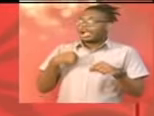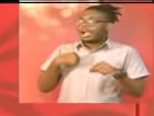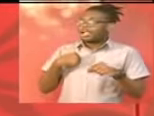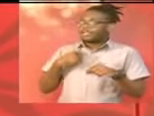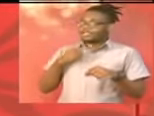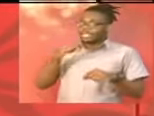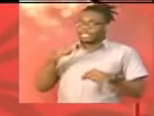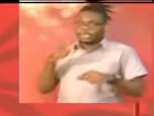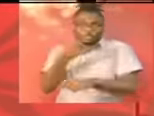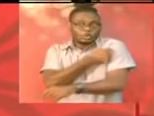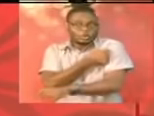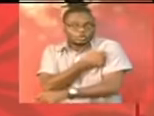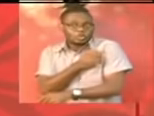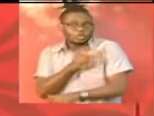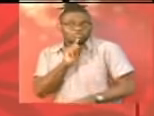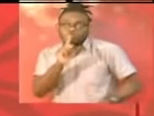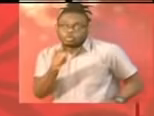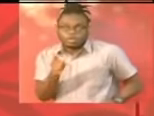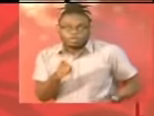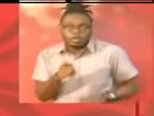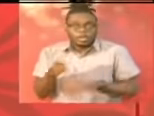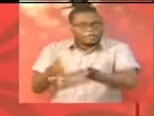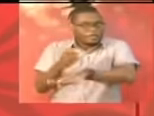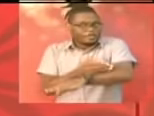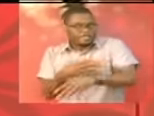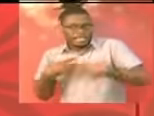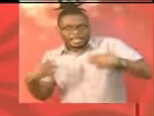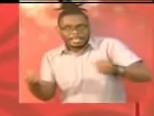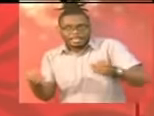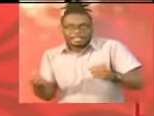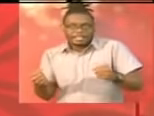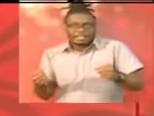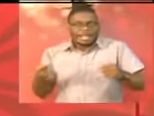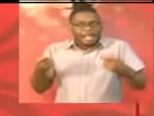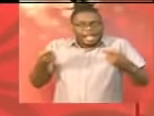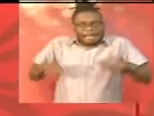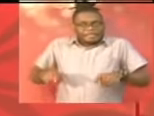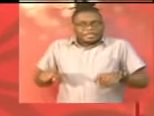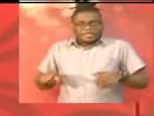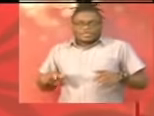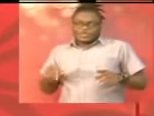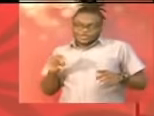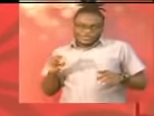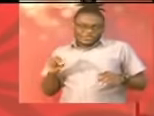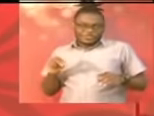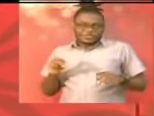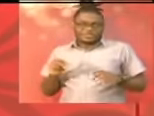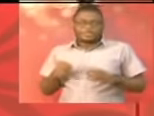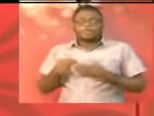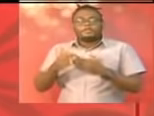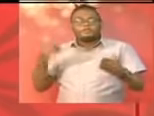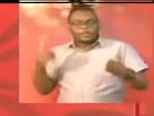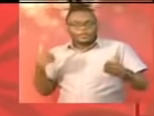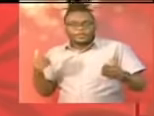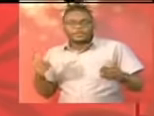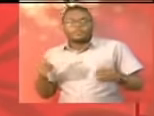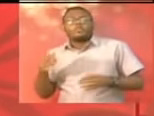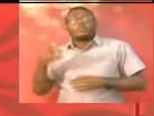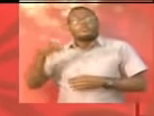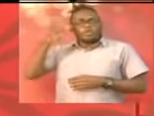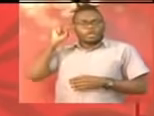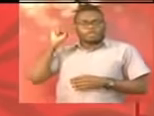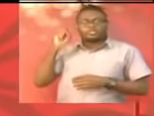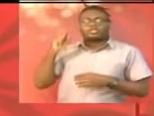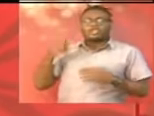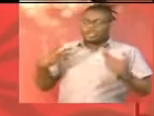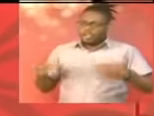any improvements. I had already been on, as I said, a track of improvement prior to that. With respect to